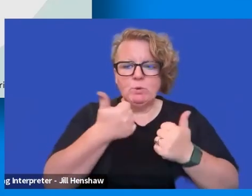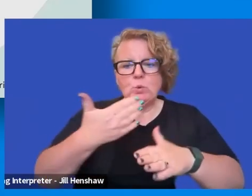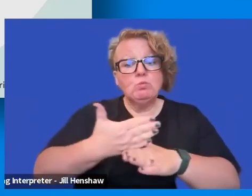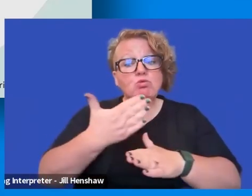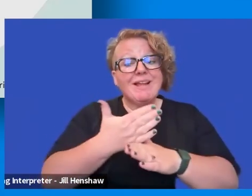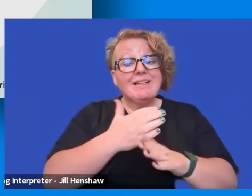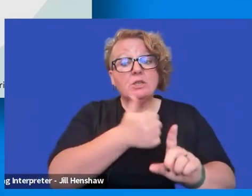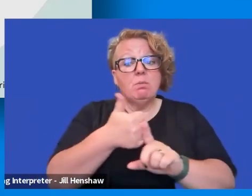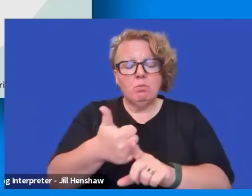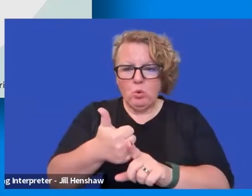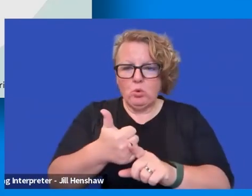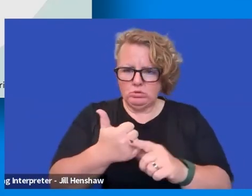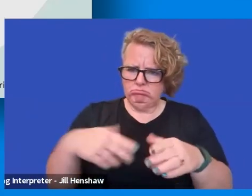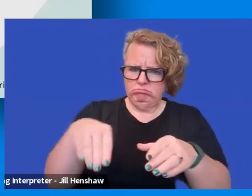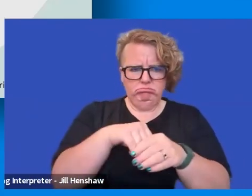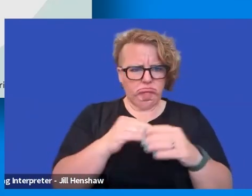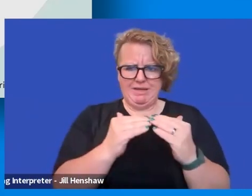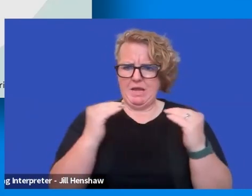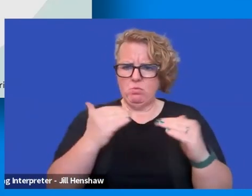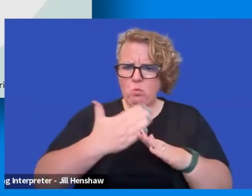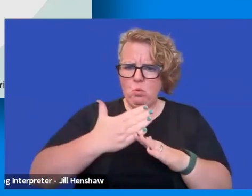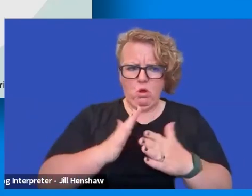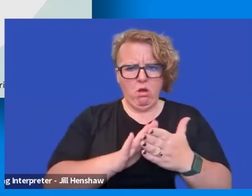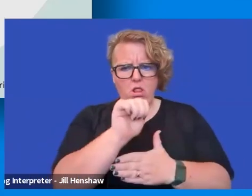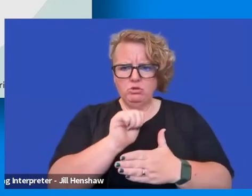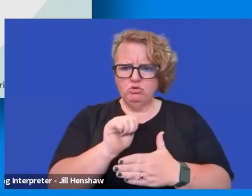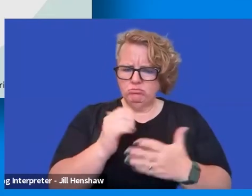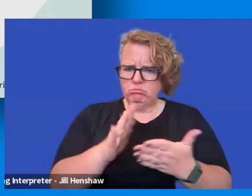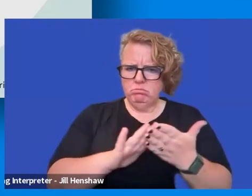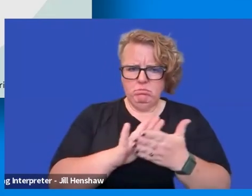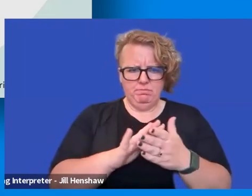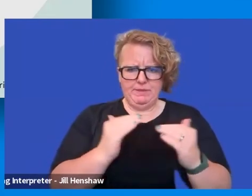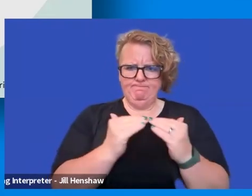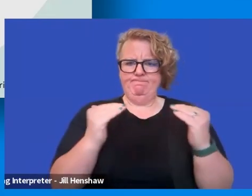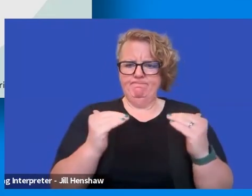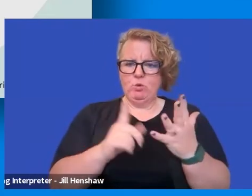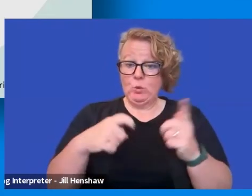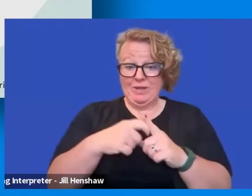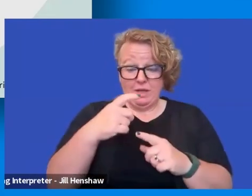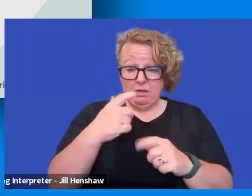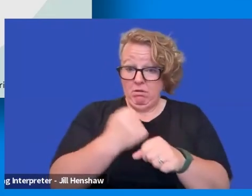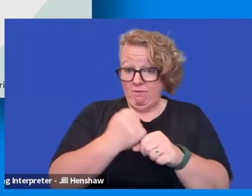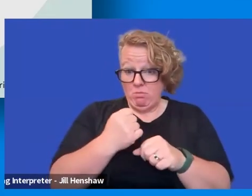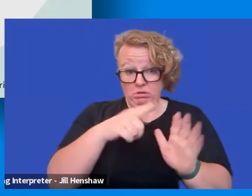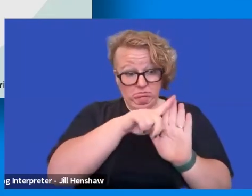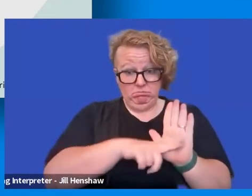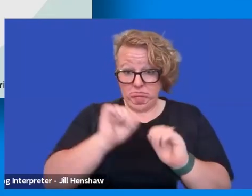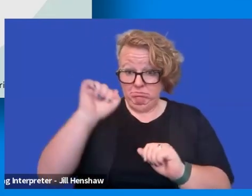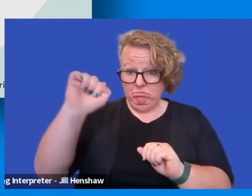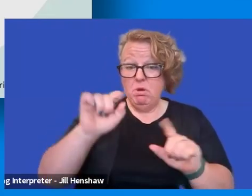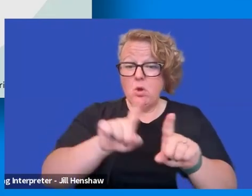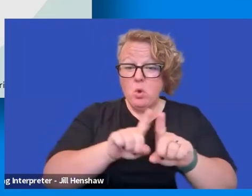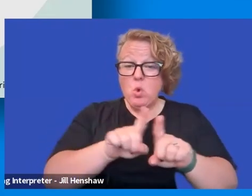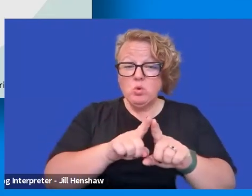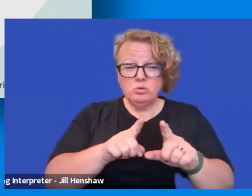support inclusive, equitable work cultures that align with UK government legislation, but which also